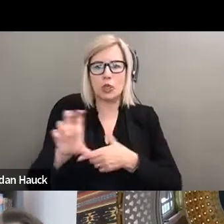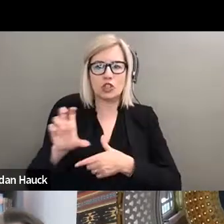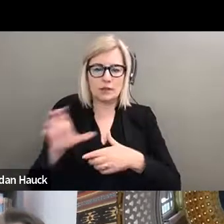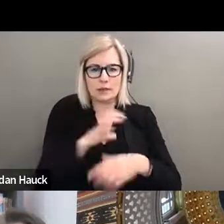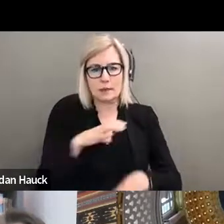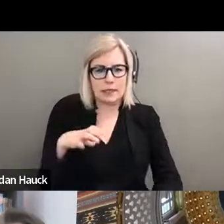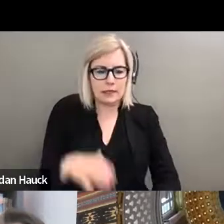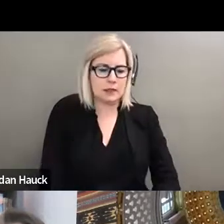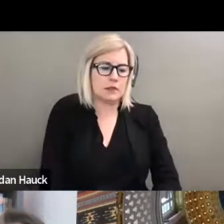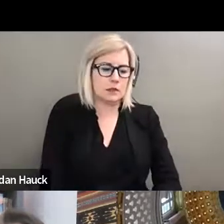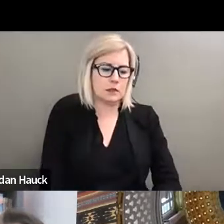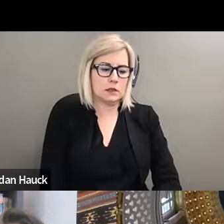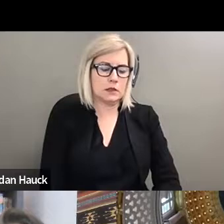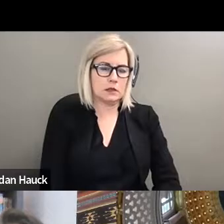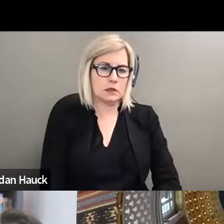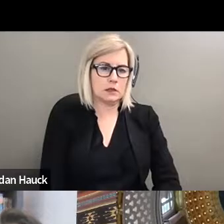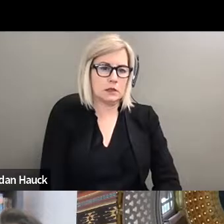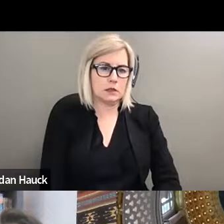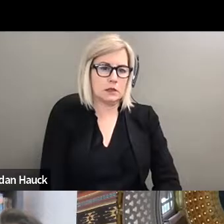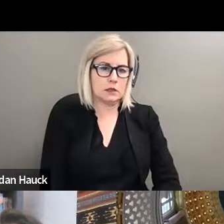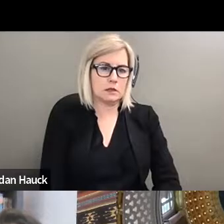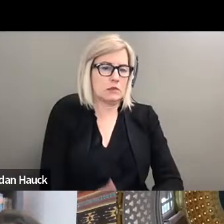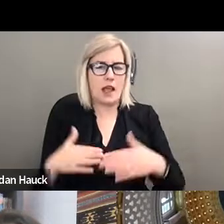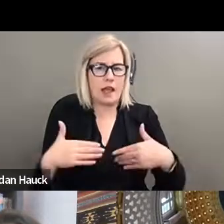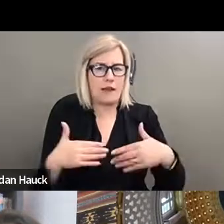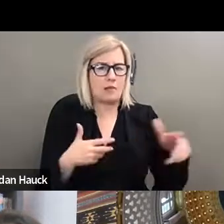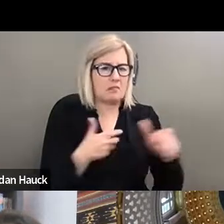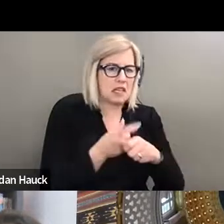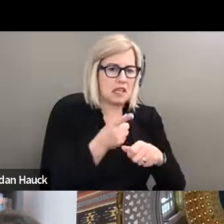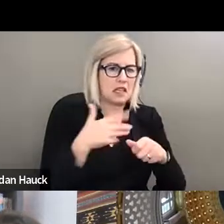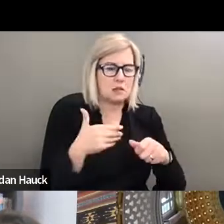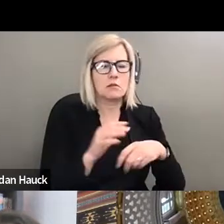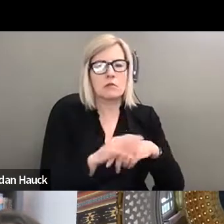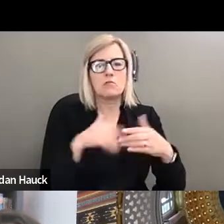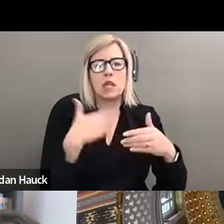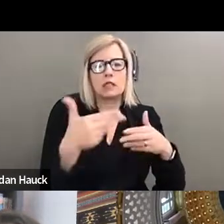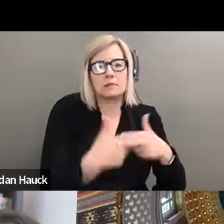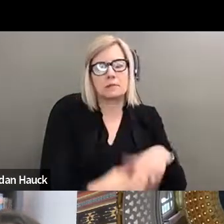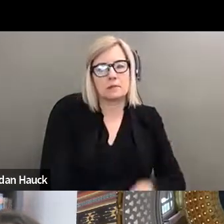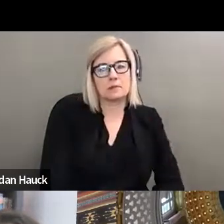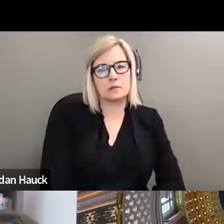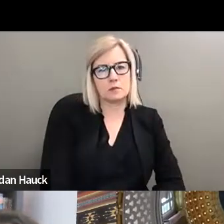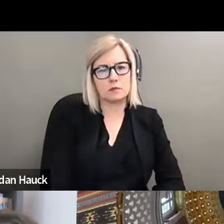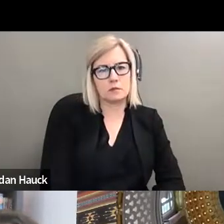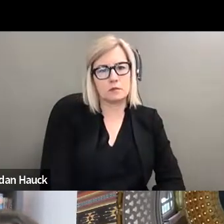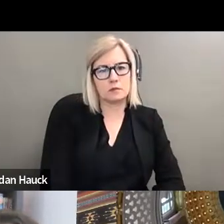so that I haven't updated that status there, but you can move to the next one.